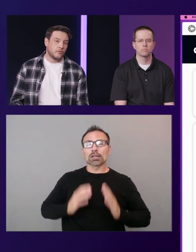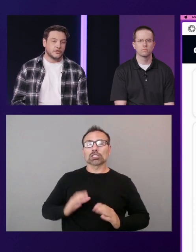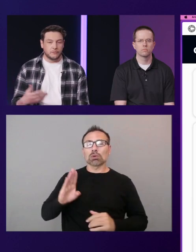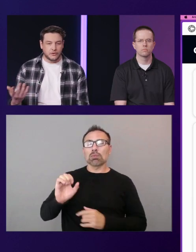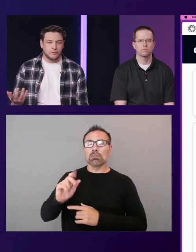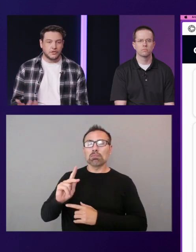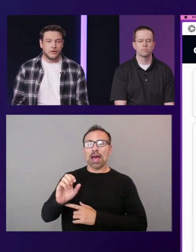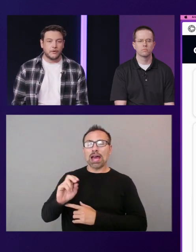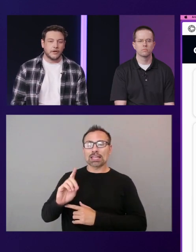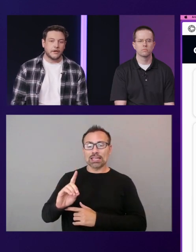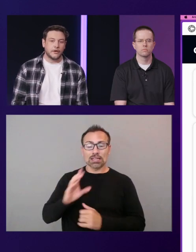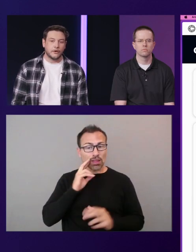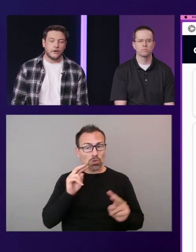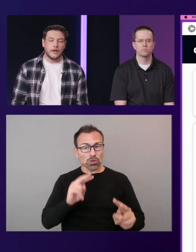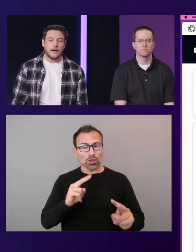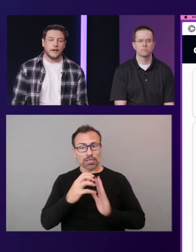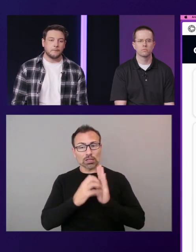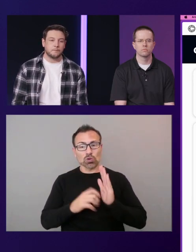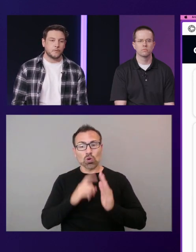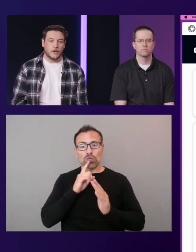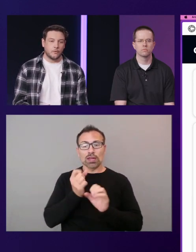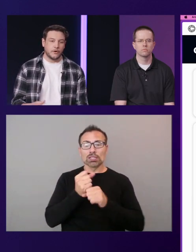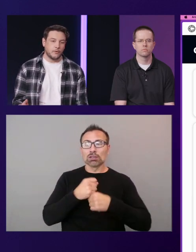code, which as I mentioned will be generated here